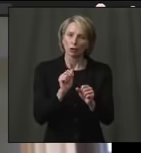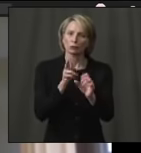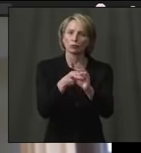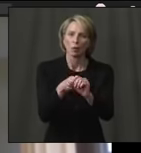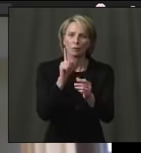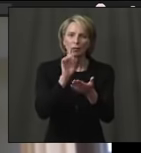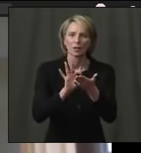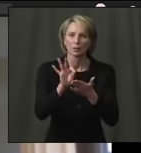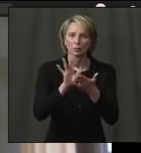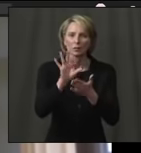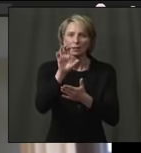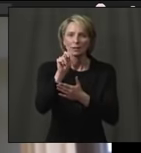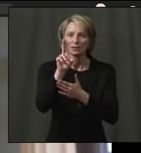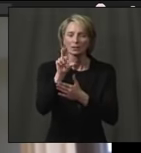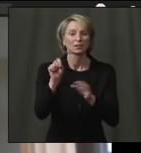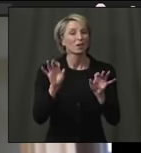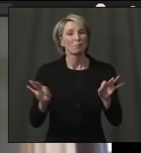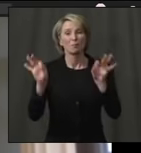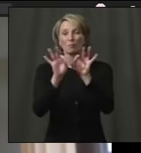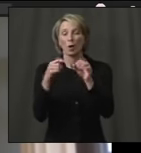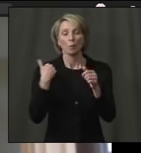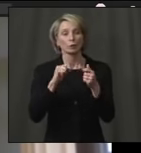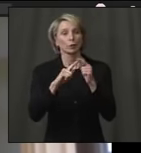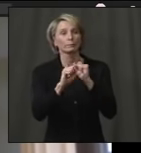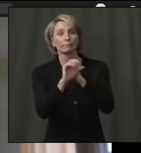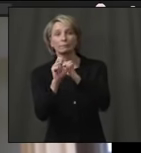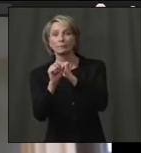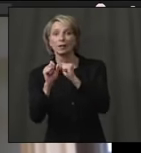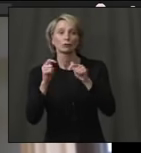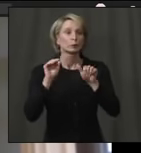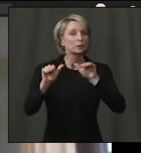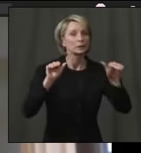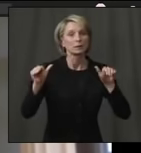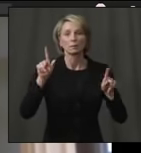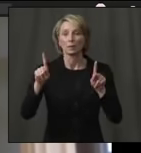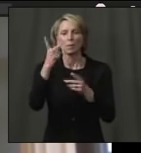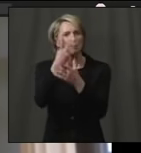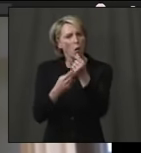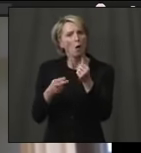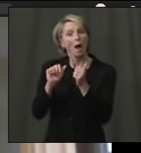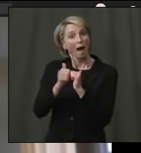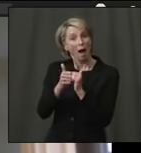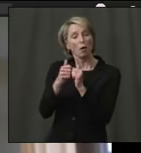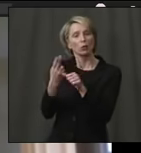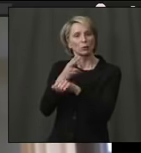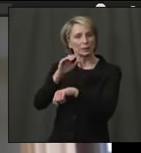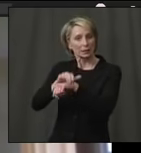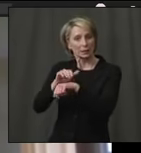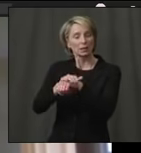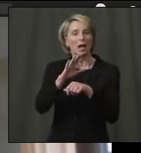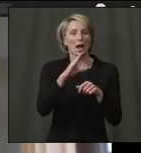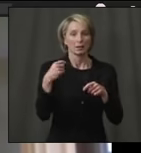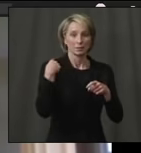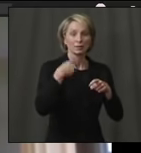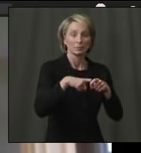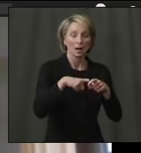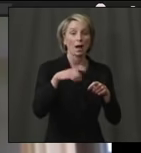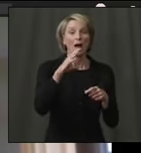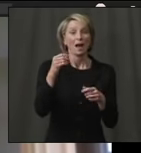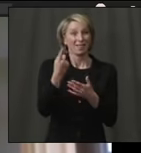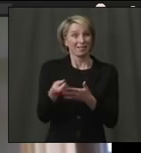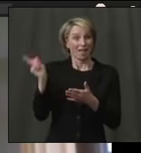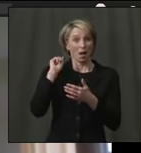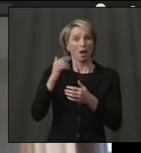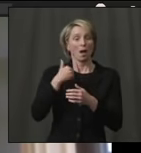we are getting the word out in English and Spanish. We just released two videos on Friday, one in English and